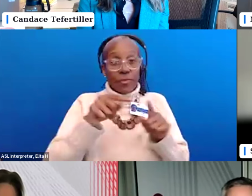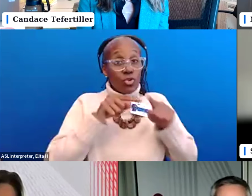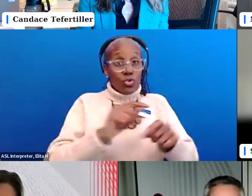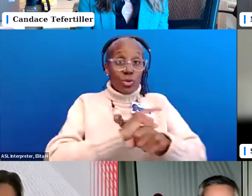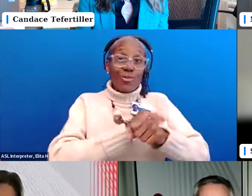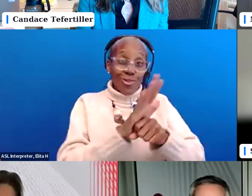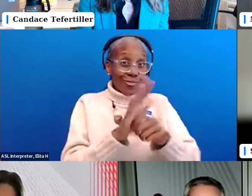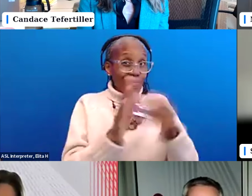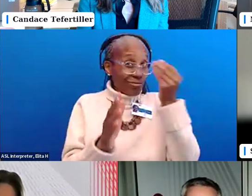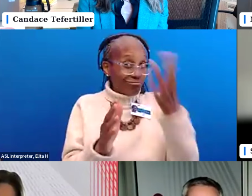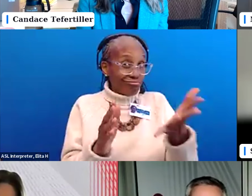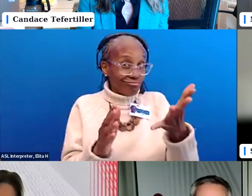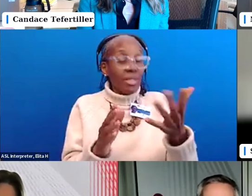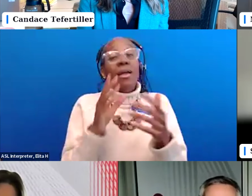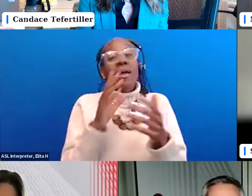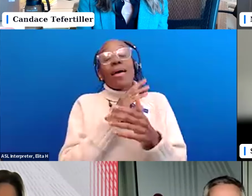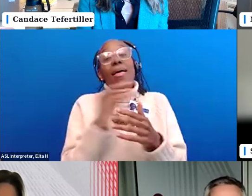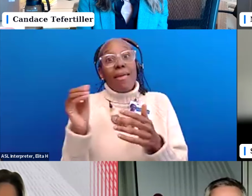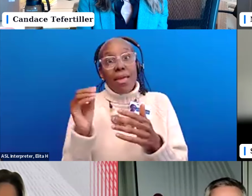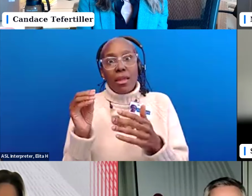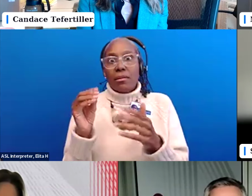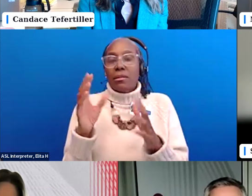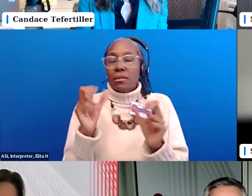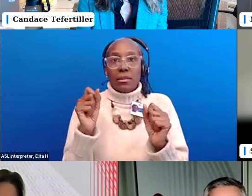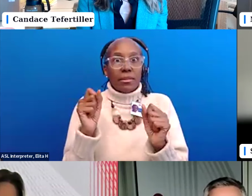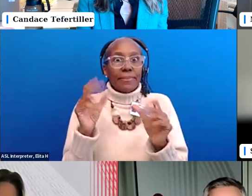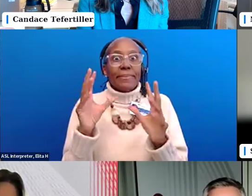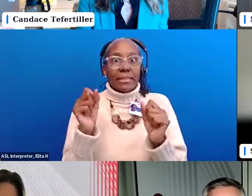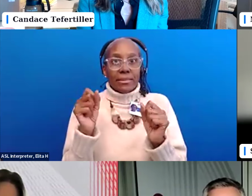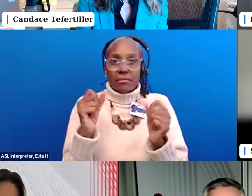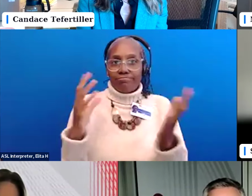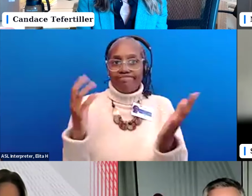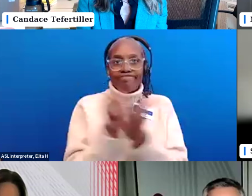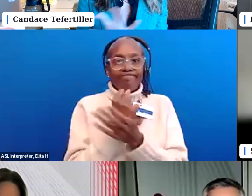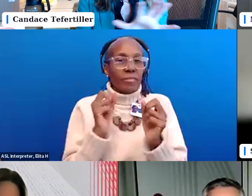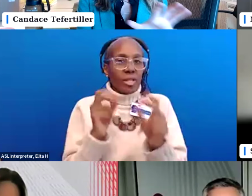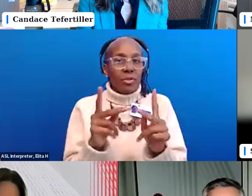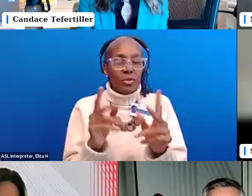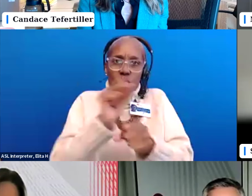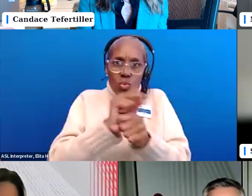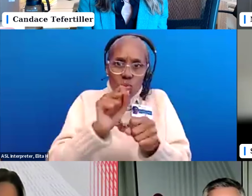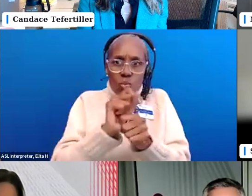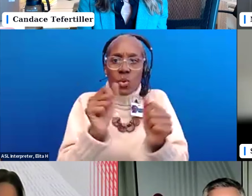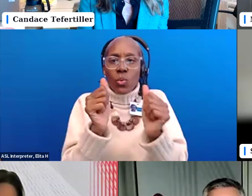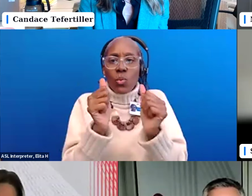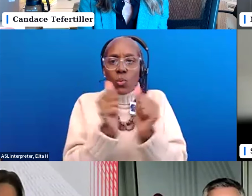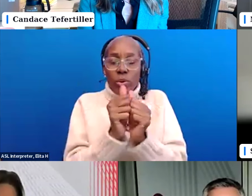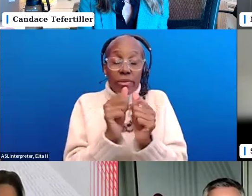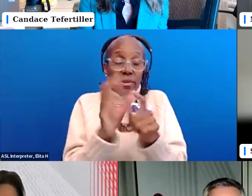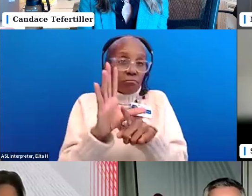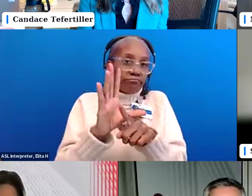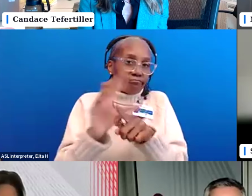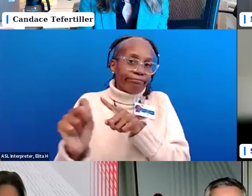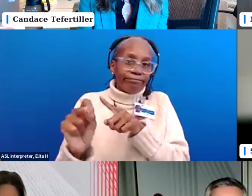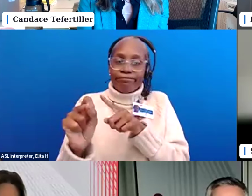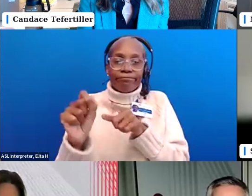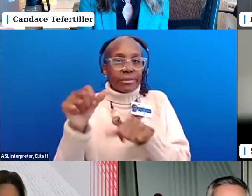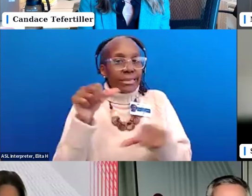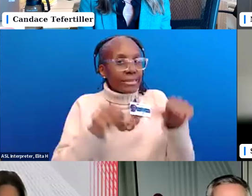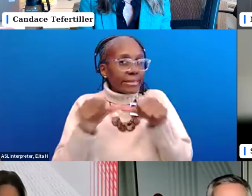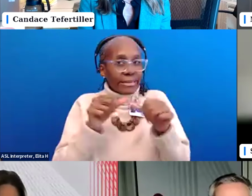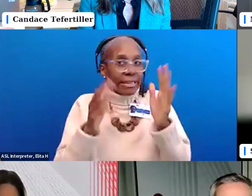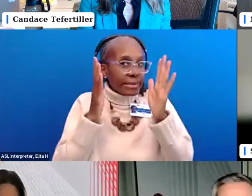COVID. And it was, you know, a really amazing opportunity to work with some fantastic sites who